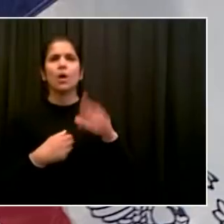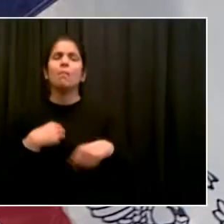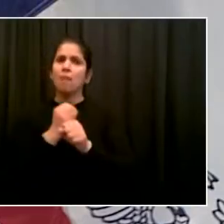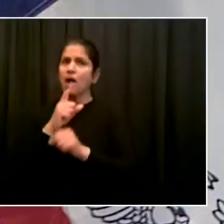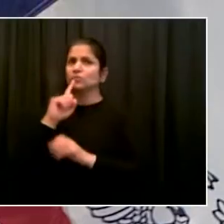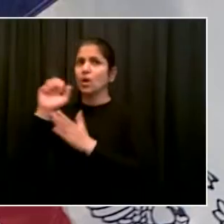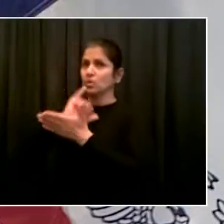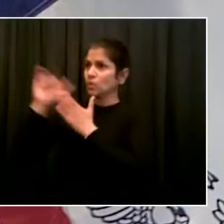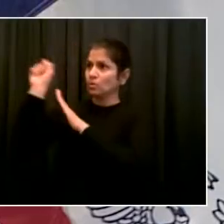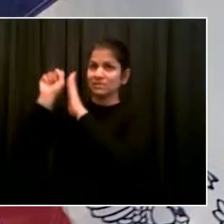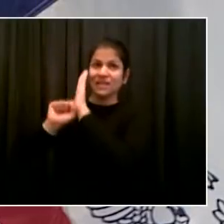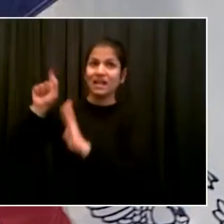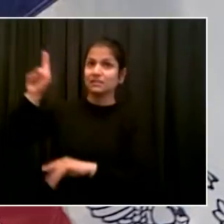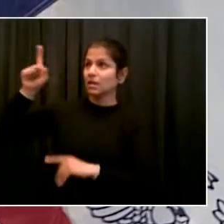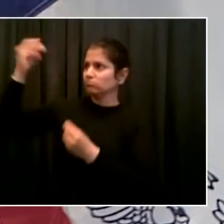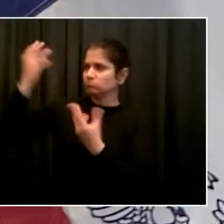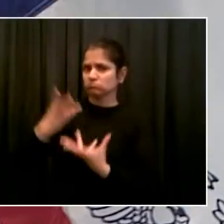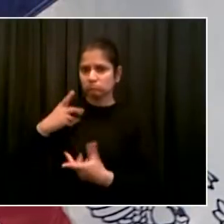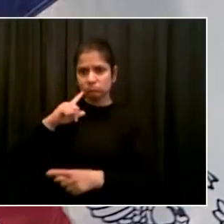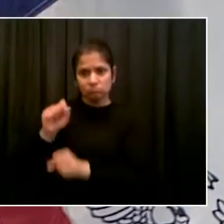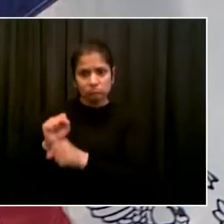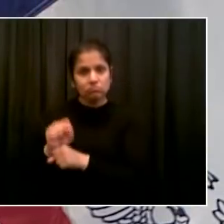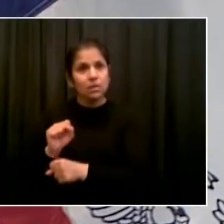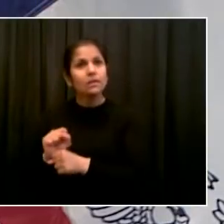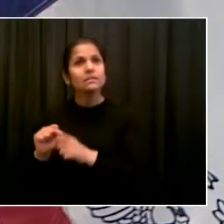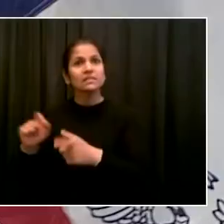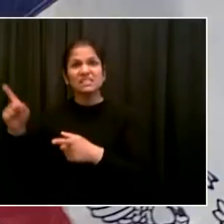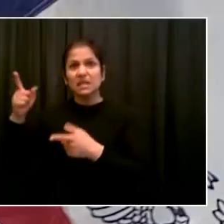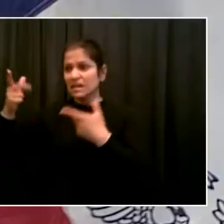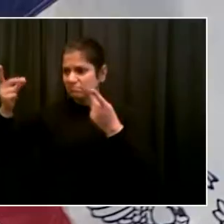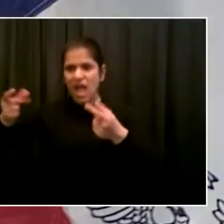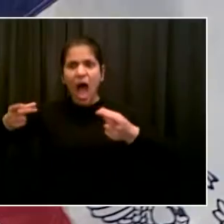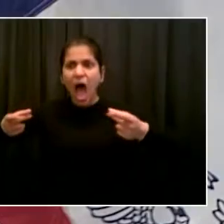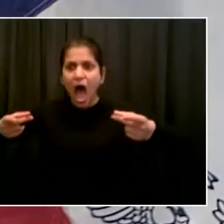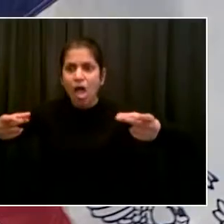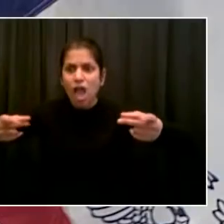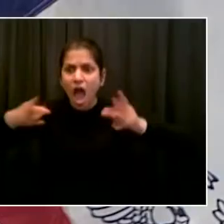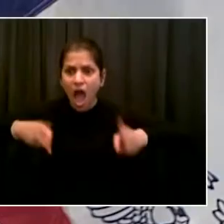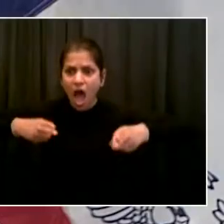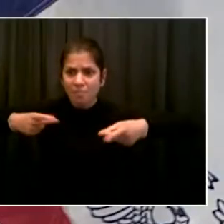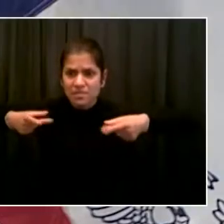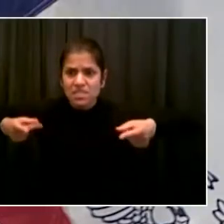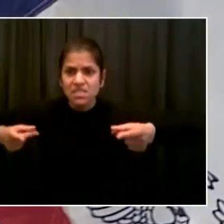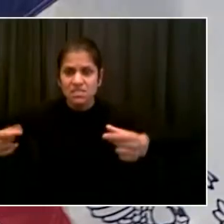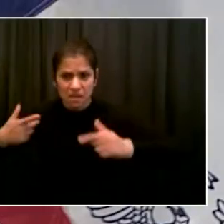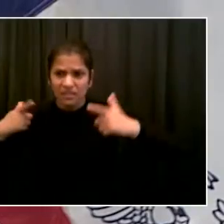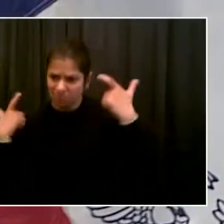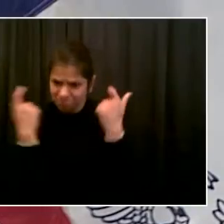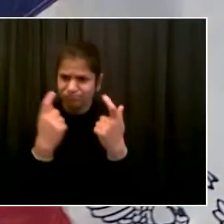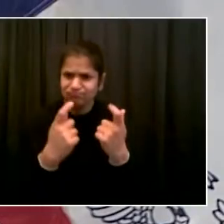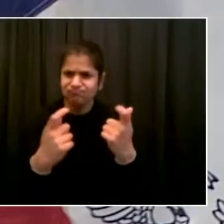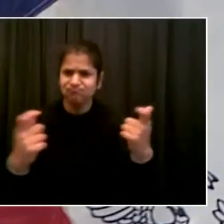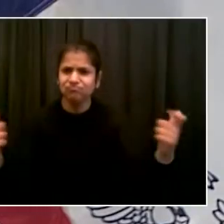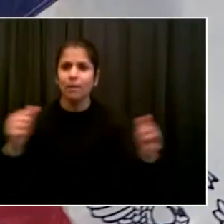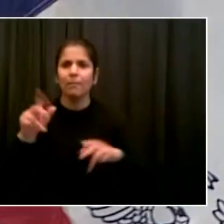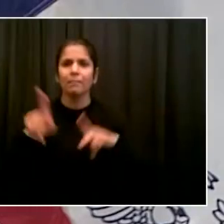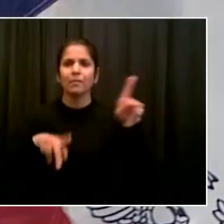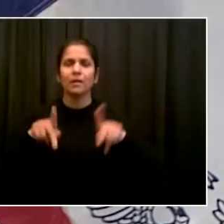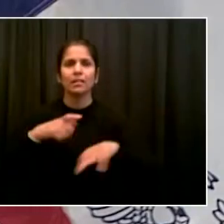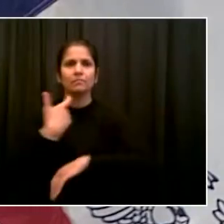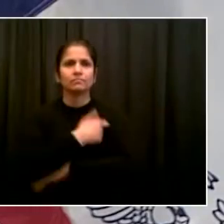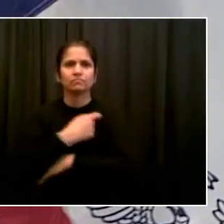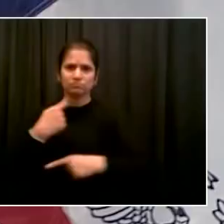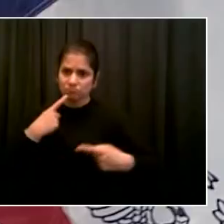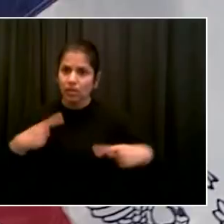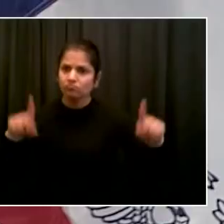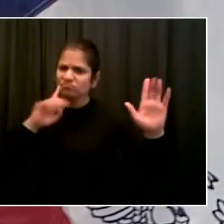federal government and the manufacturers to speed the distribution. And then we can absolutely get the job done. The